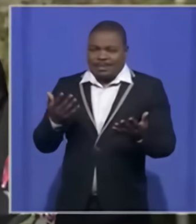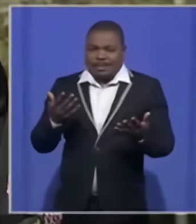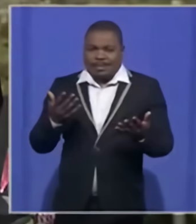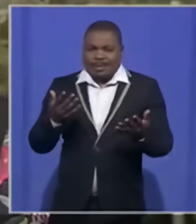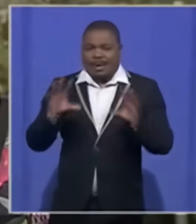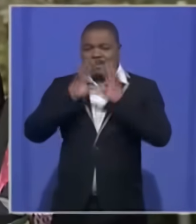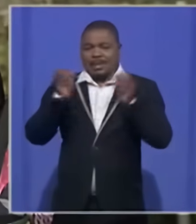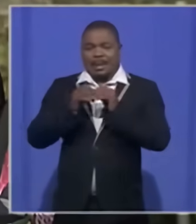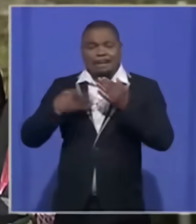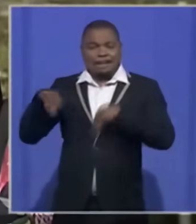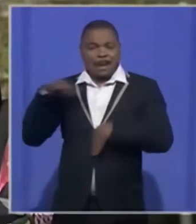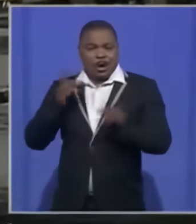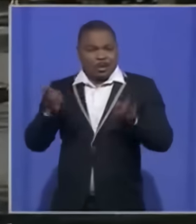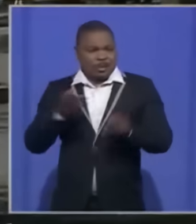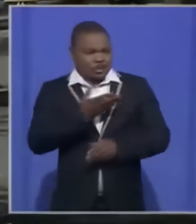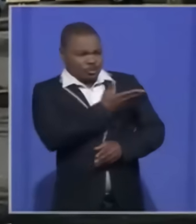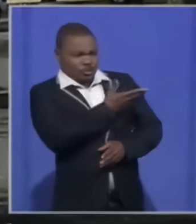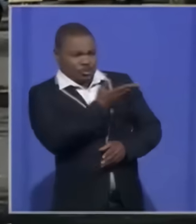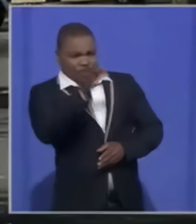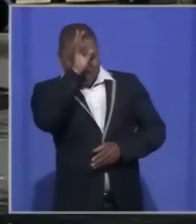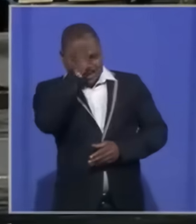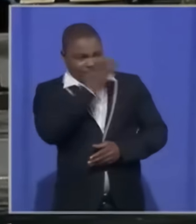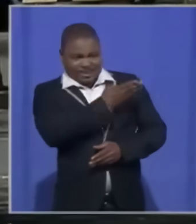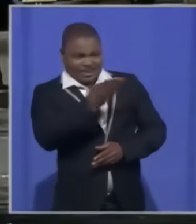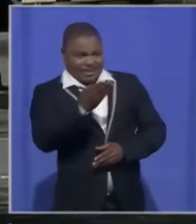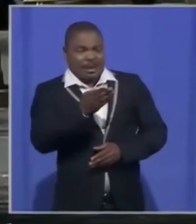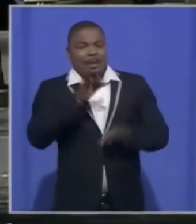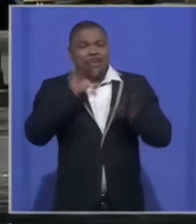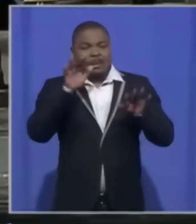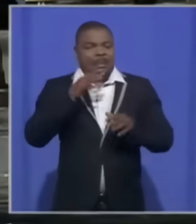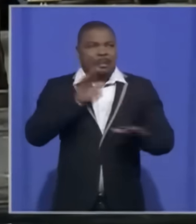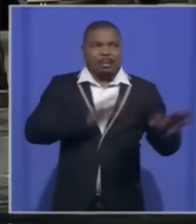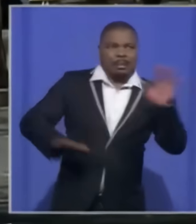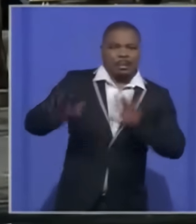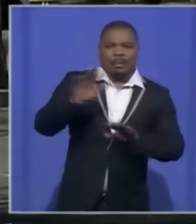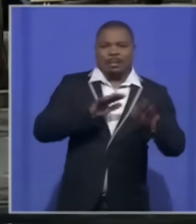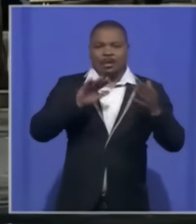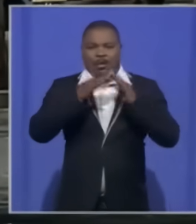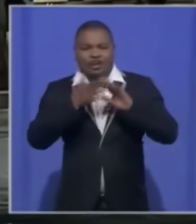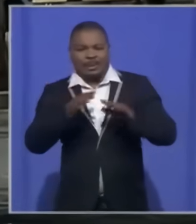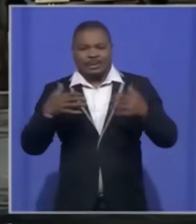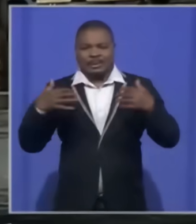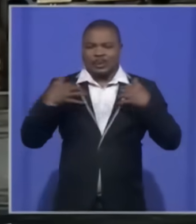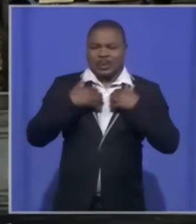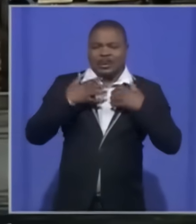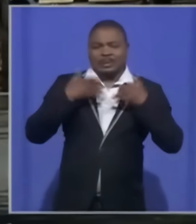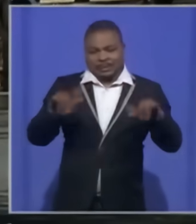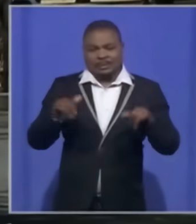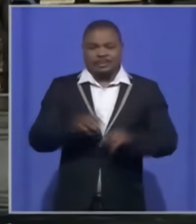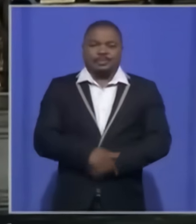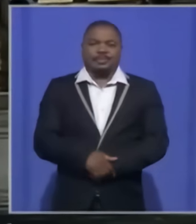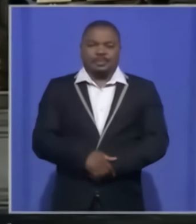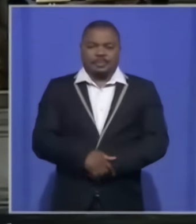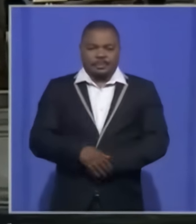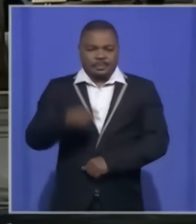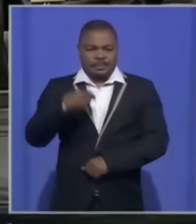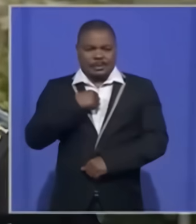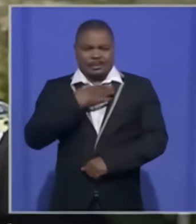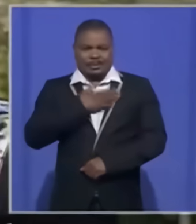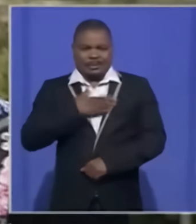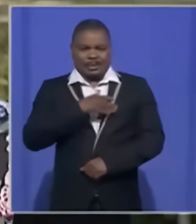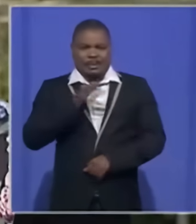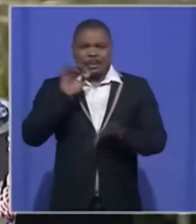normal when there's police officers around? The public is very unsettled right now. And I don't feel that anyone should have the